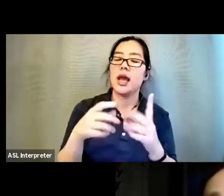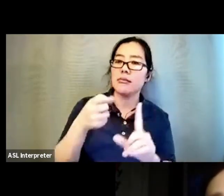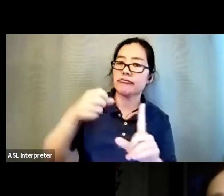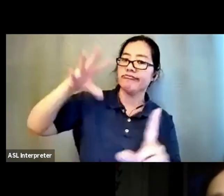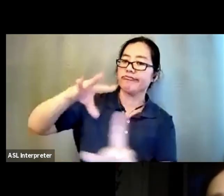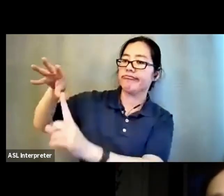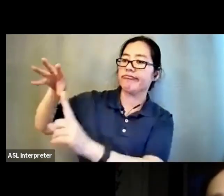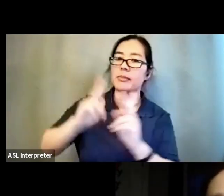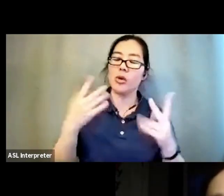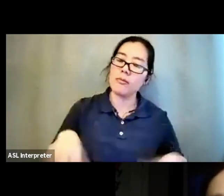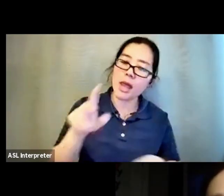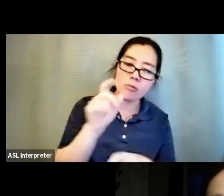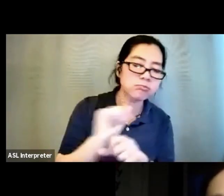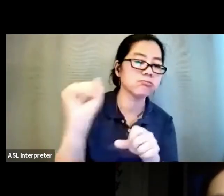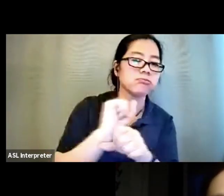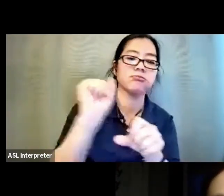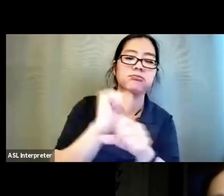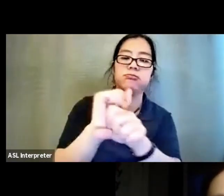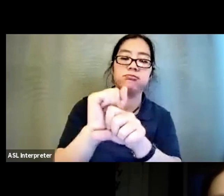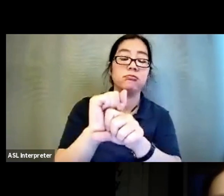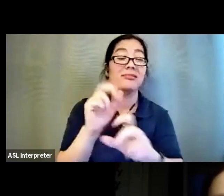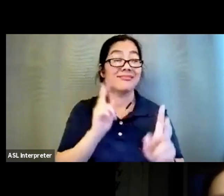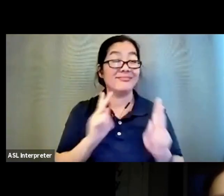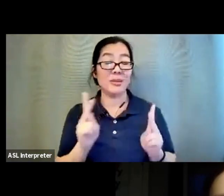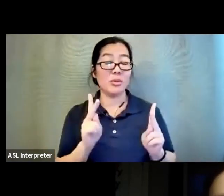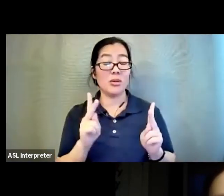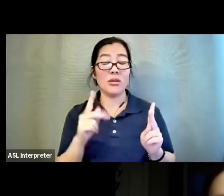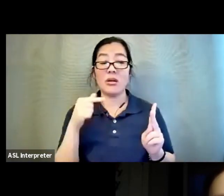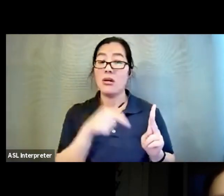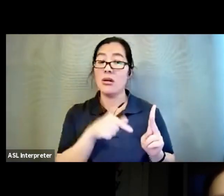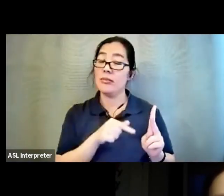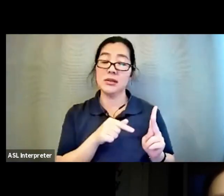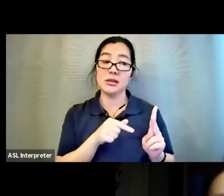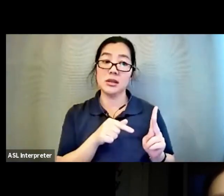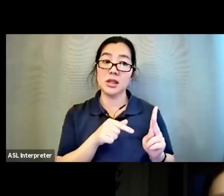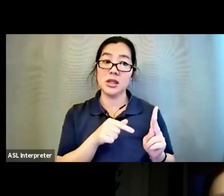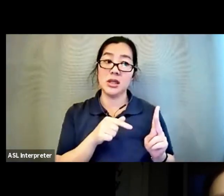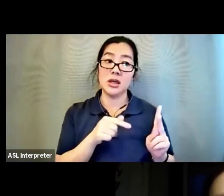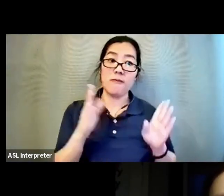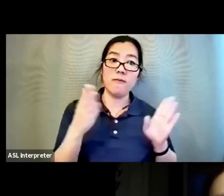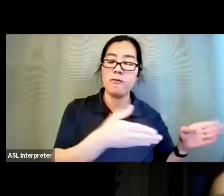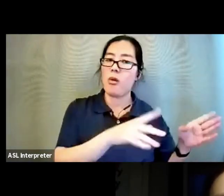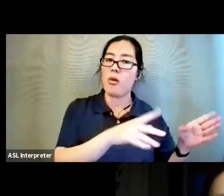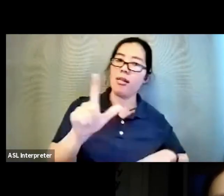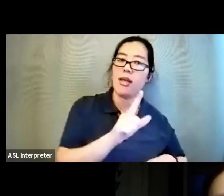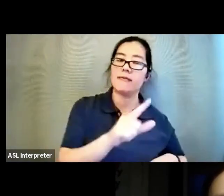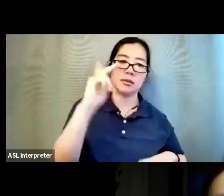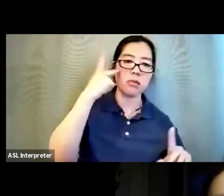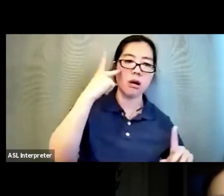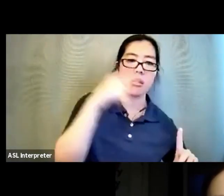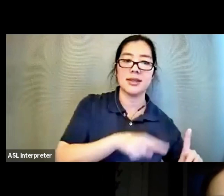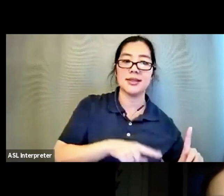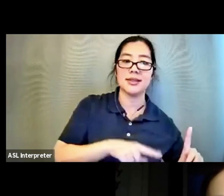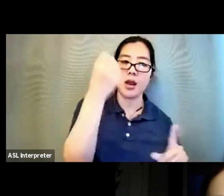so much of leftist politics and movements. I'm talking about disability justice as a